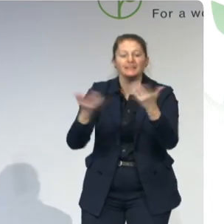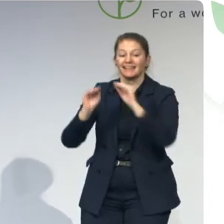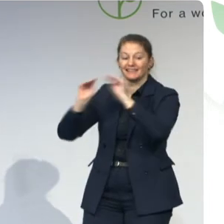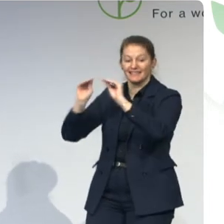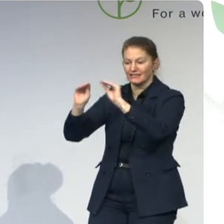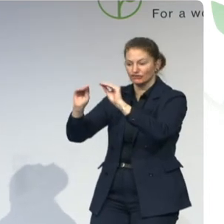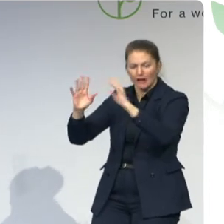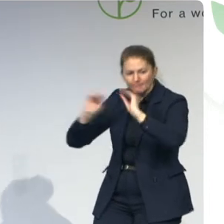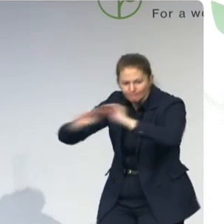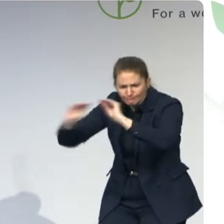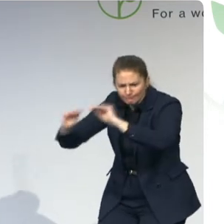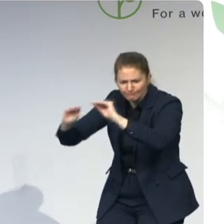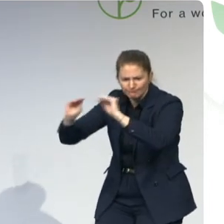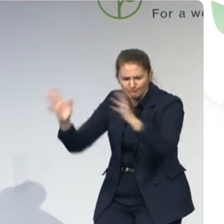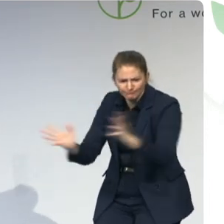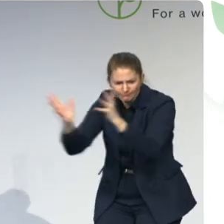administrators.